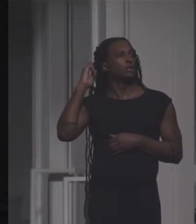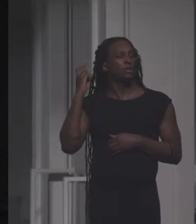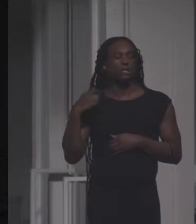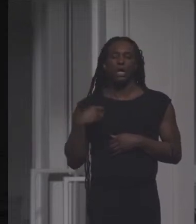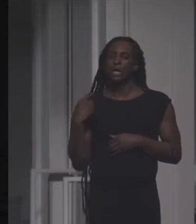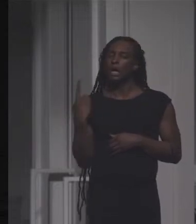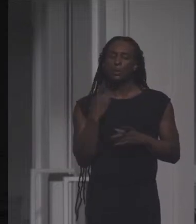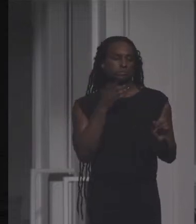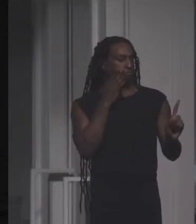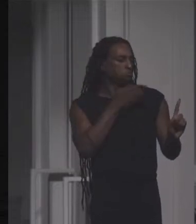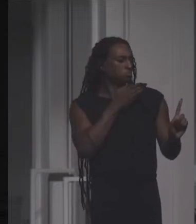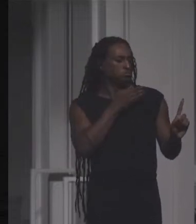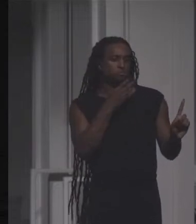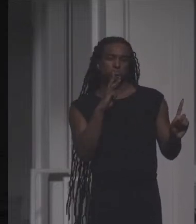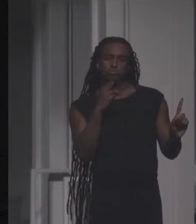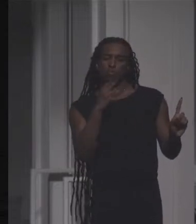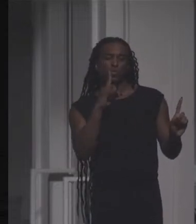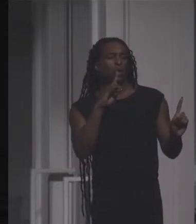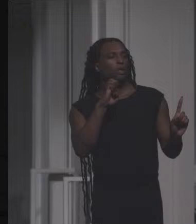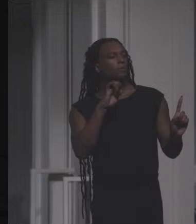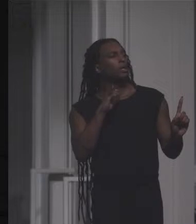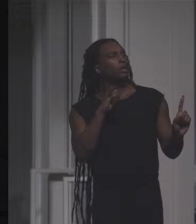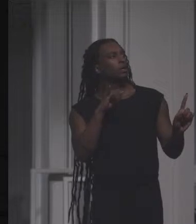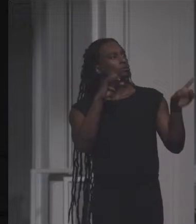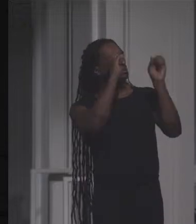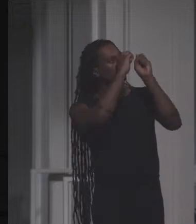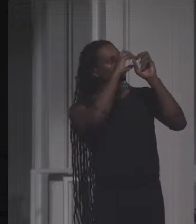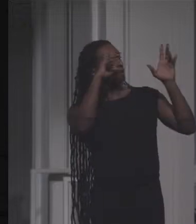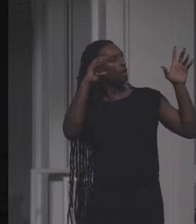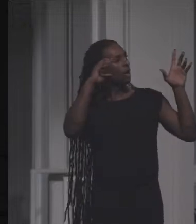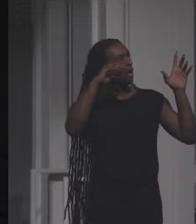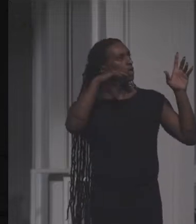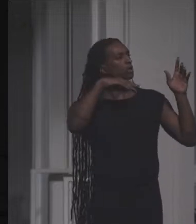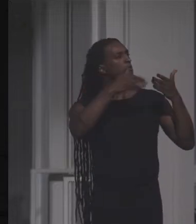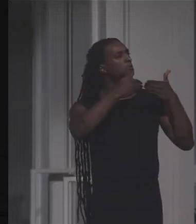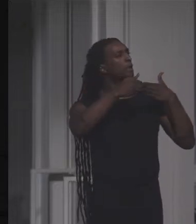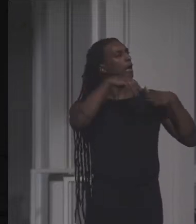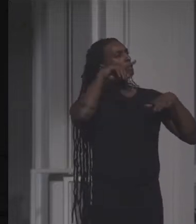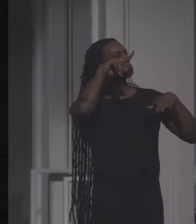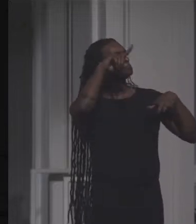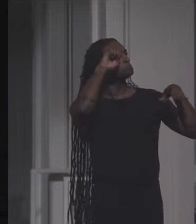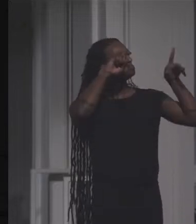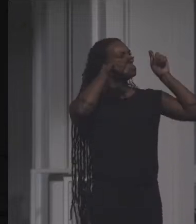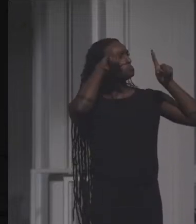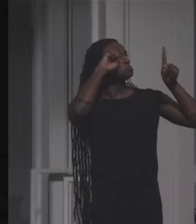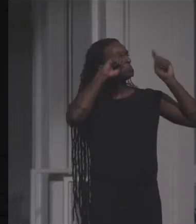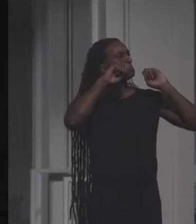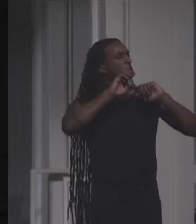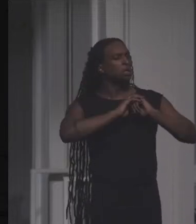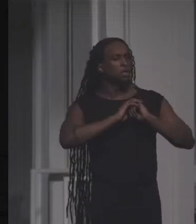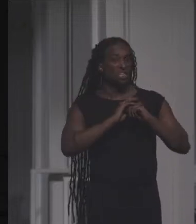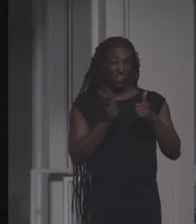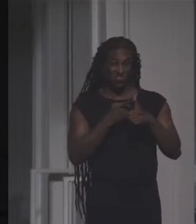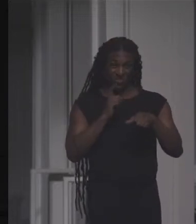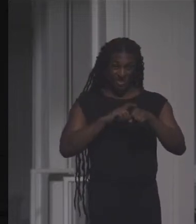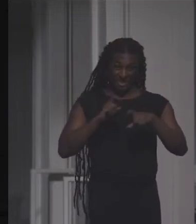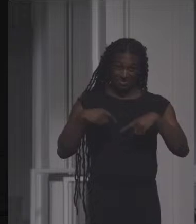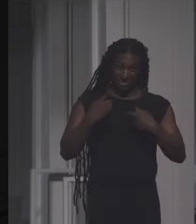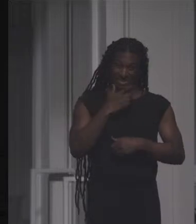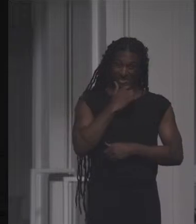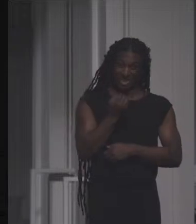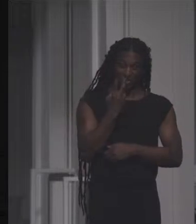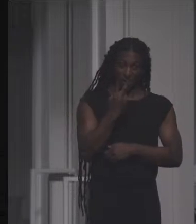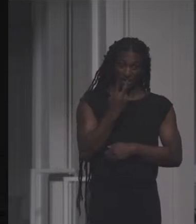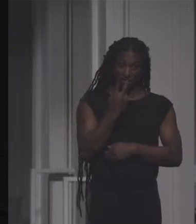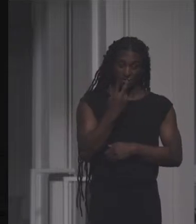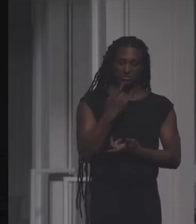Whitby, to this era so full of unknowns. For the first time since I was 12, when I figured